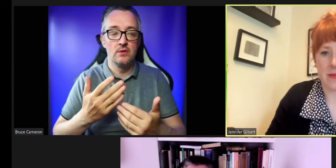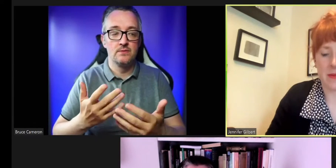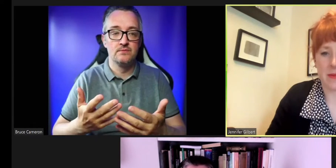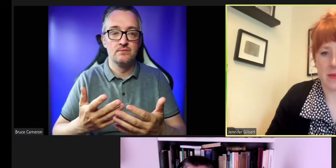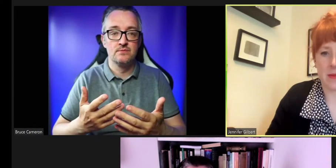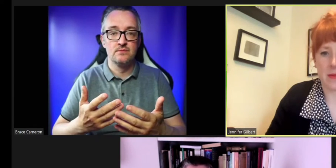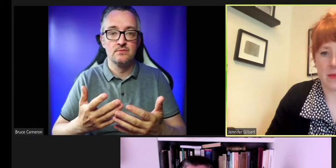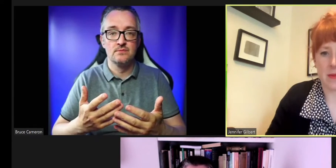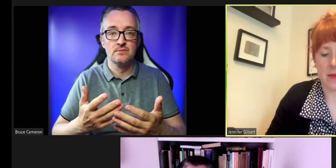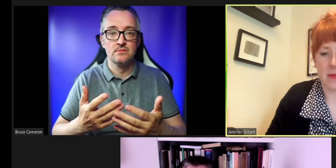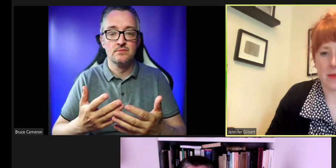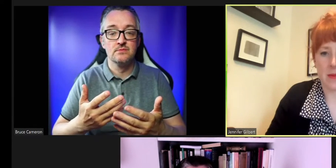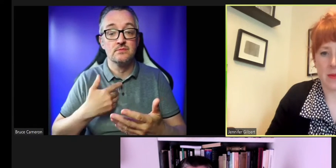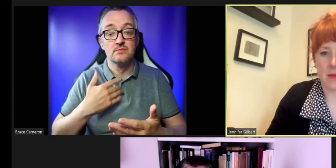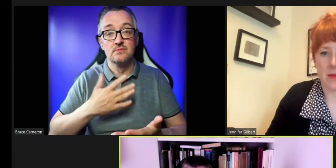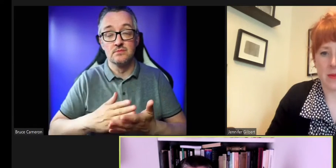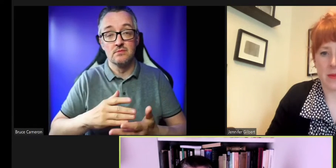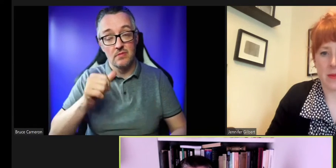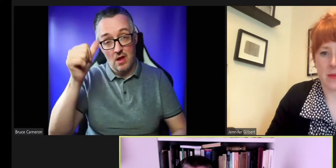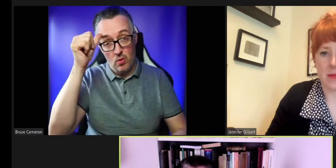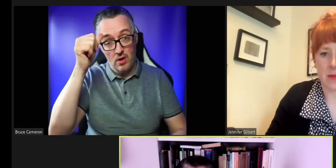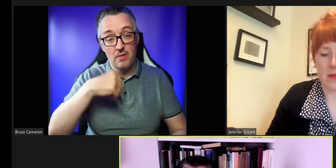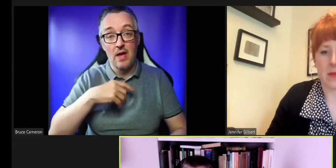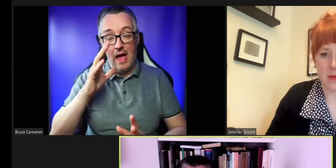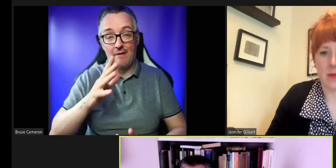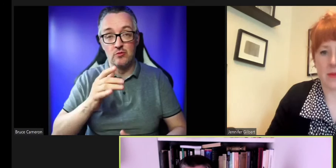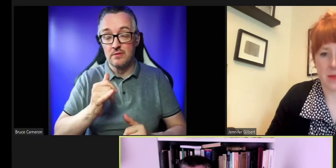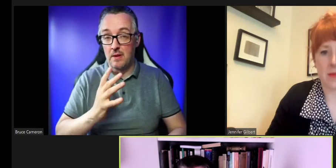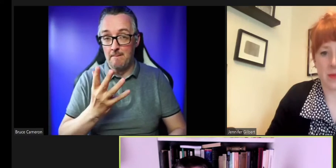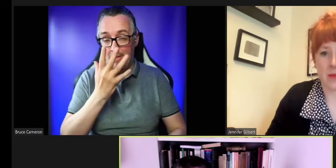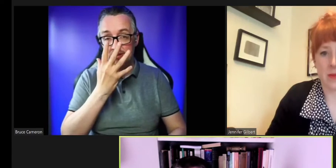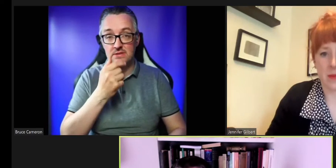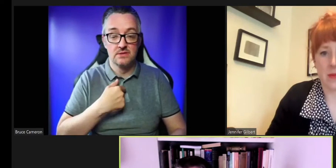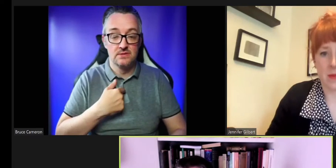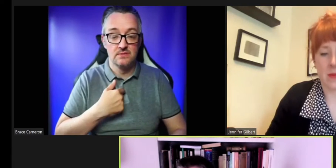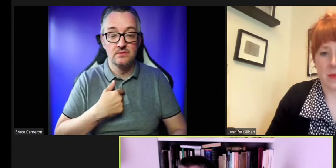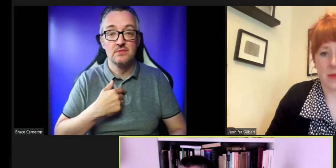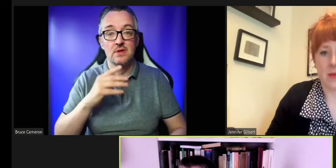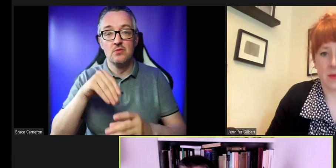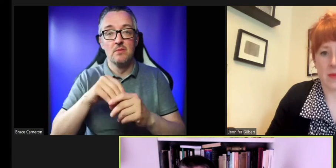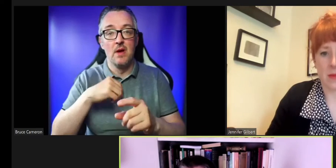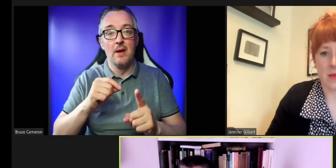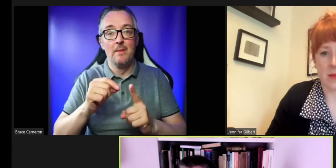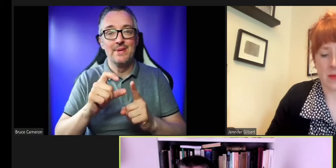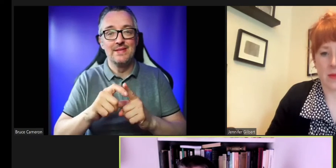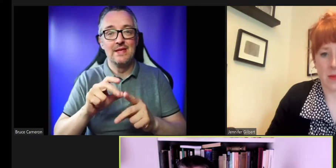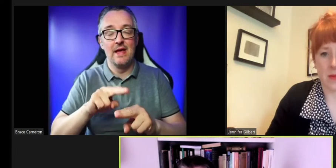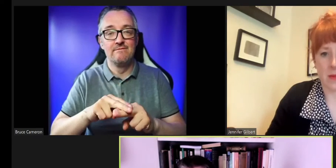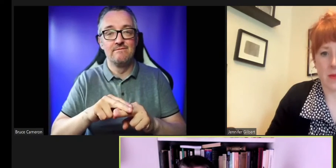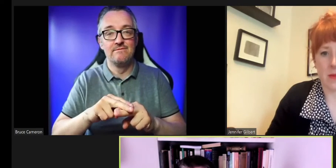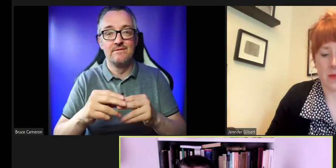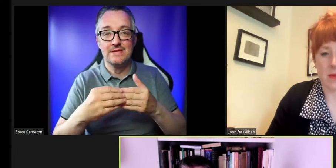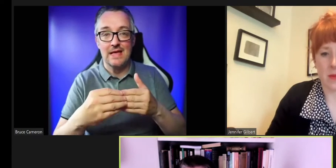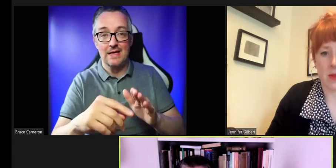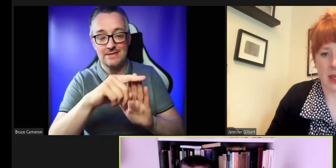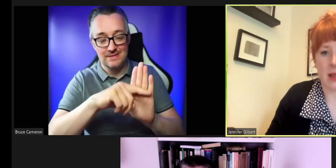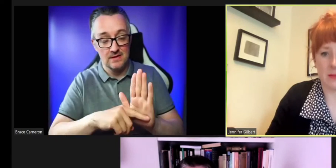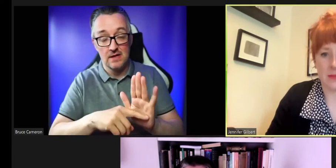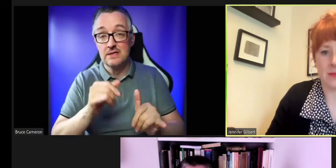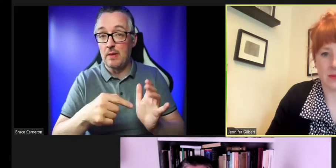I'm very aware as well that I have to mask, and there are times, so I put that in my PDF guide as well, that there are times when you can't